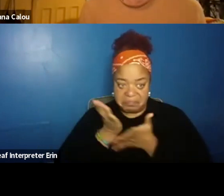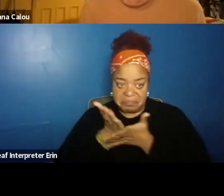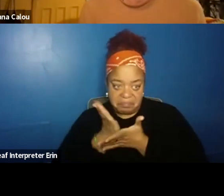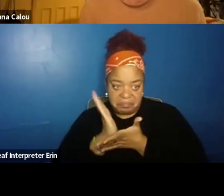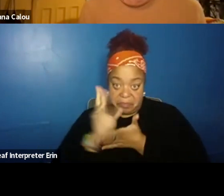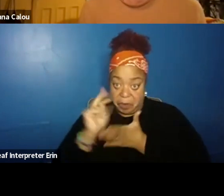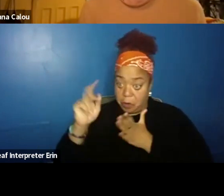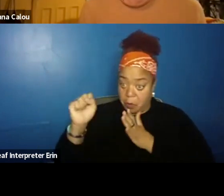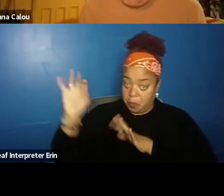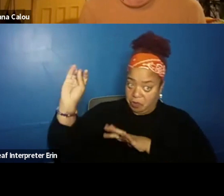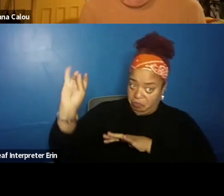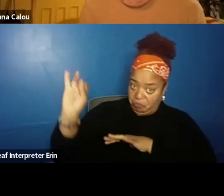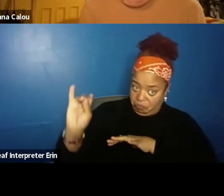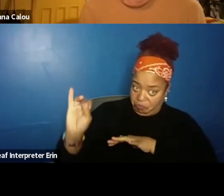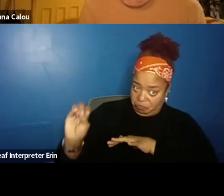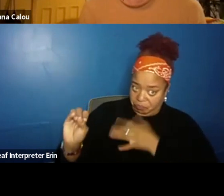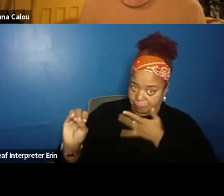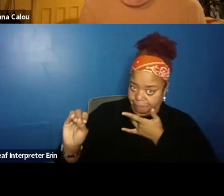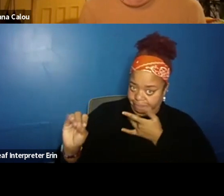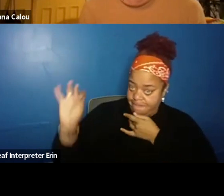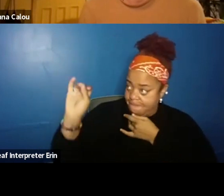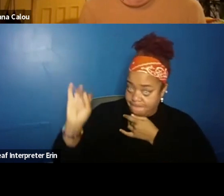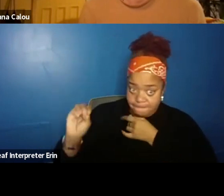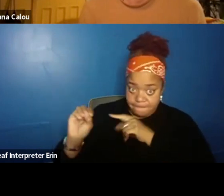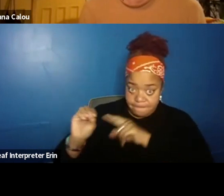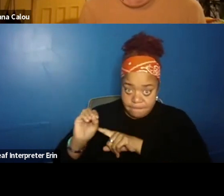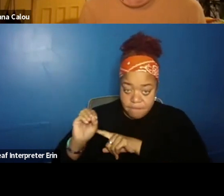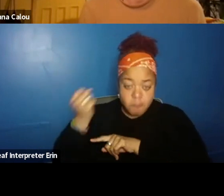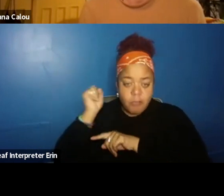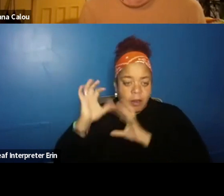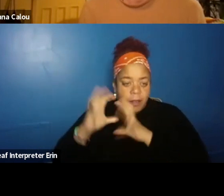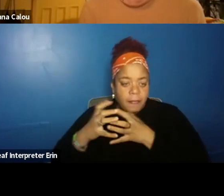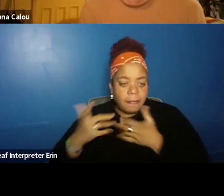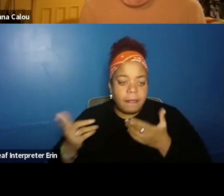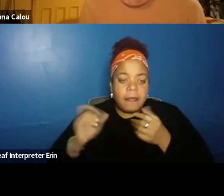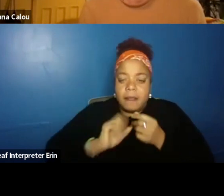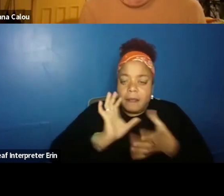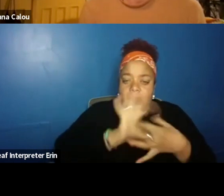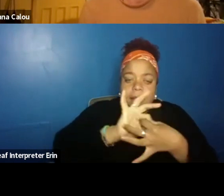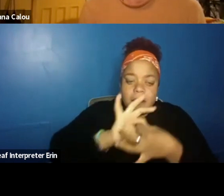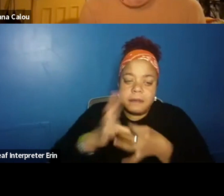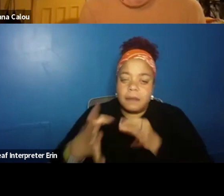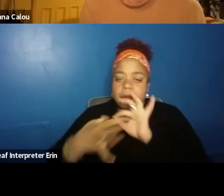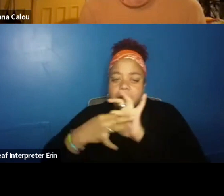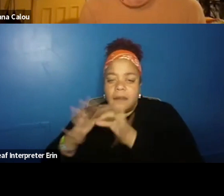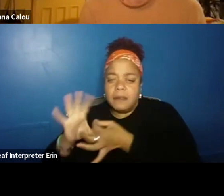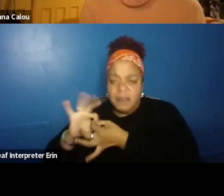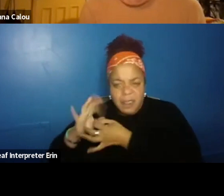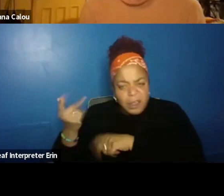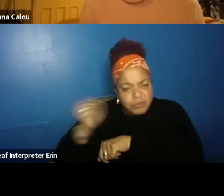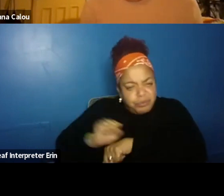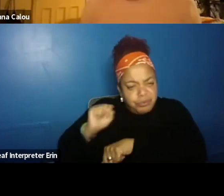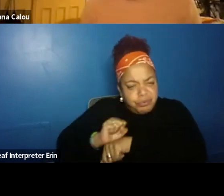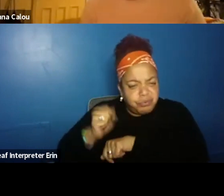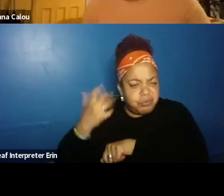and I'm gonna do the connection, the heart work, and the deep communing with the folks in community. And the last